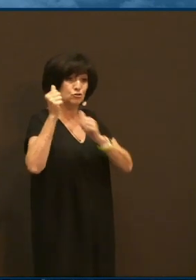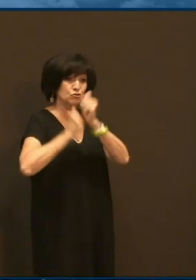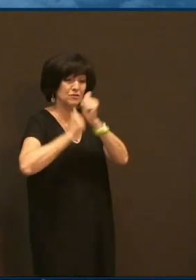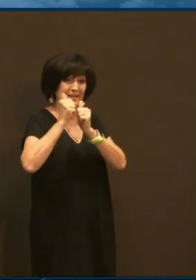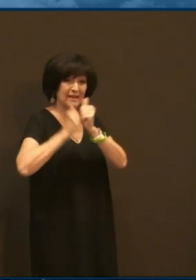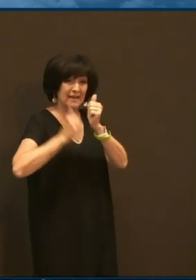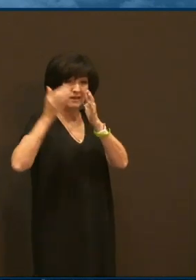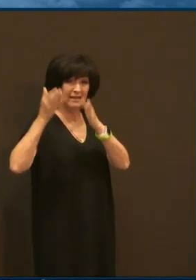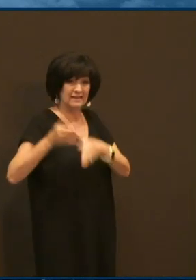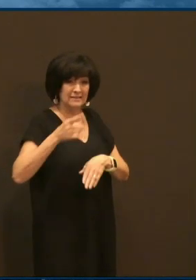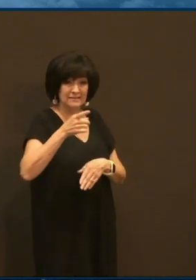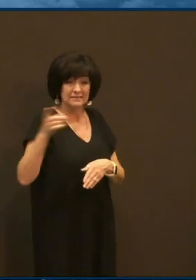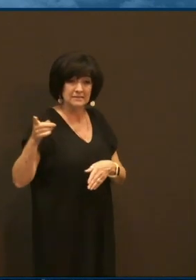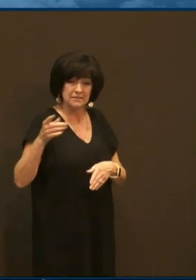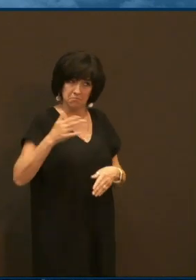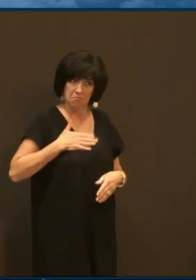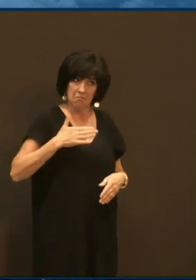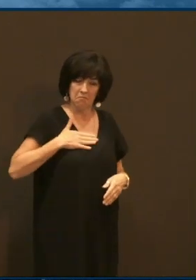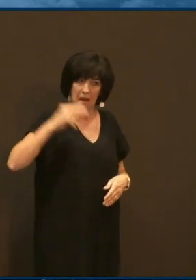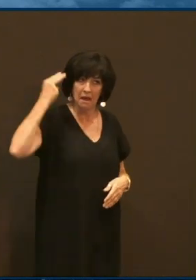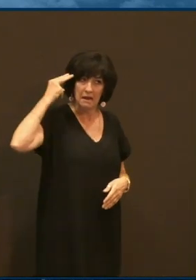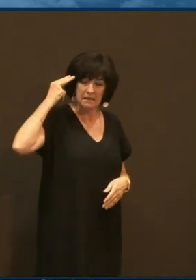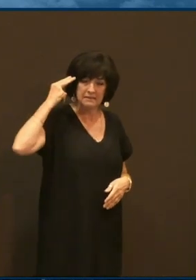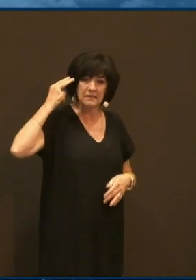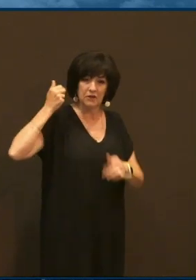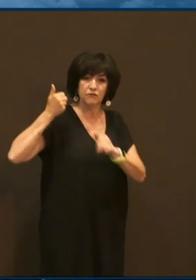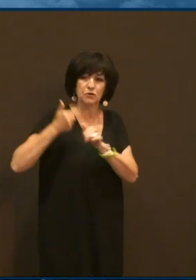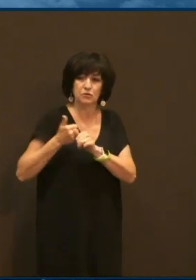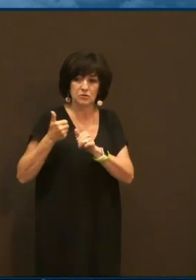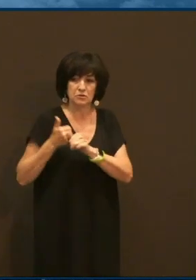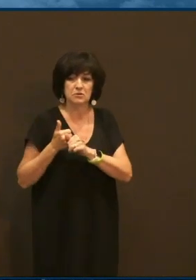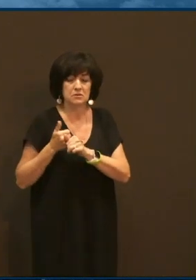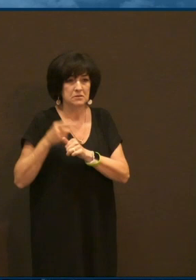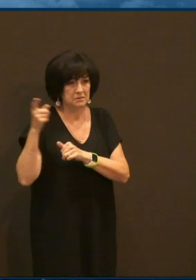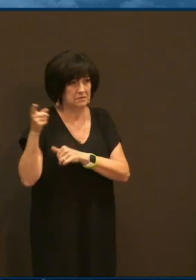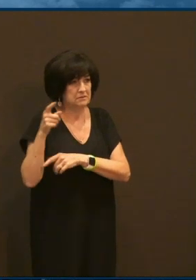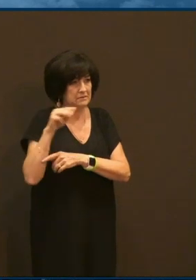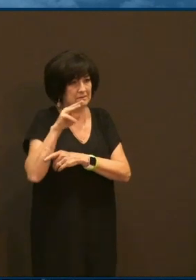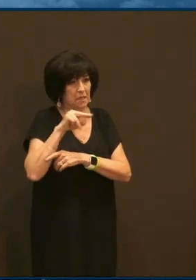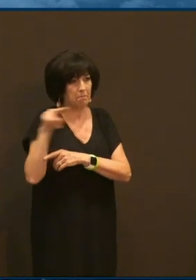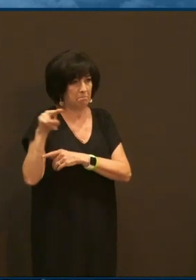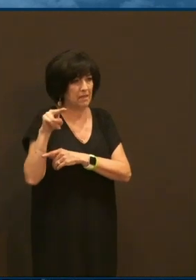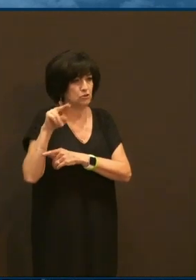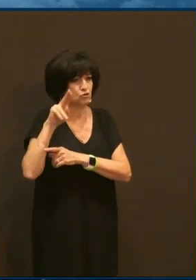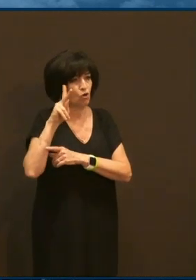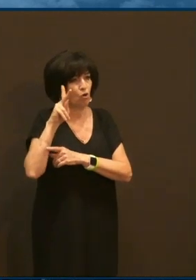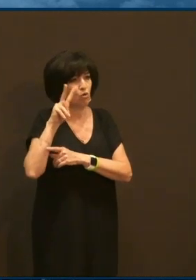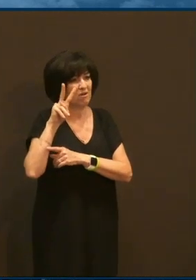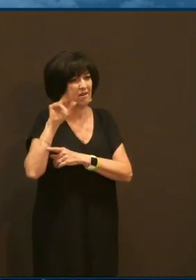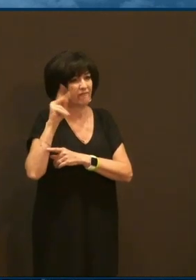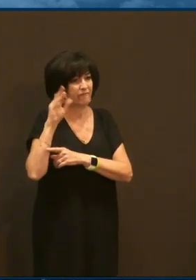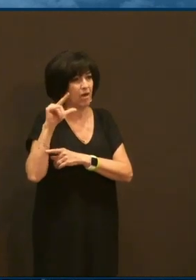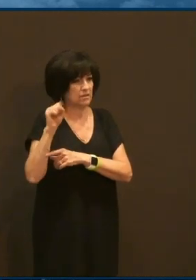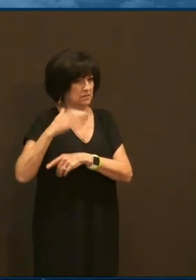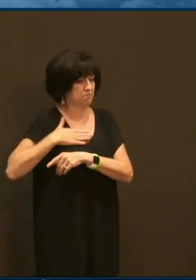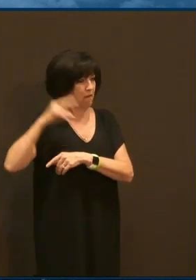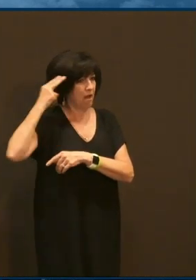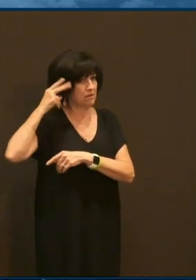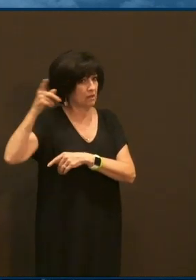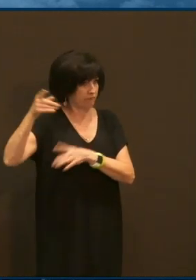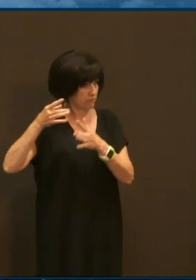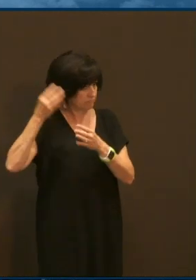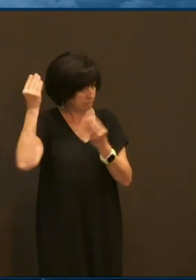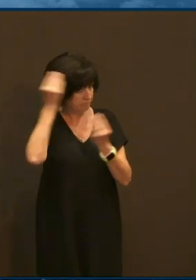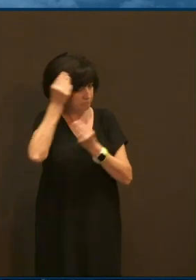have a nephew that plays, as many people know, with the Minnesota Vikings. They're talking about starting their